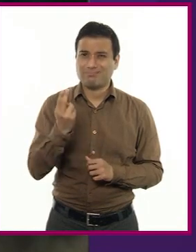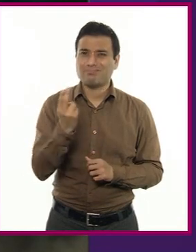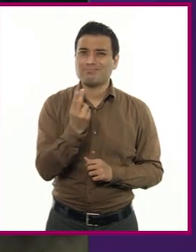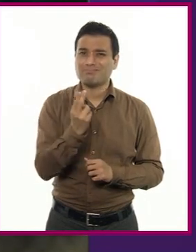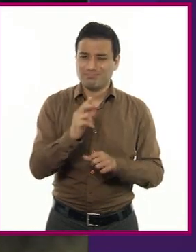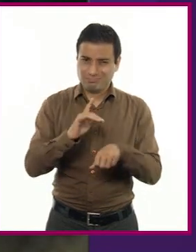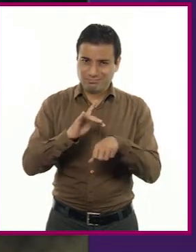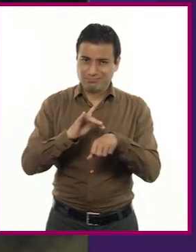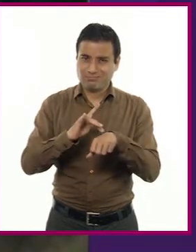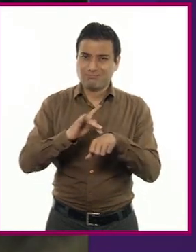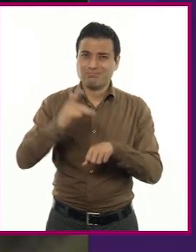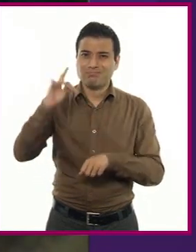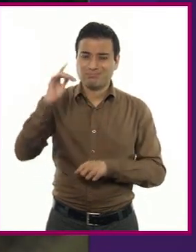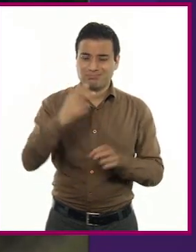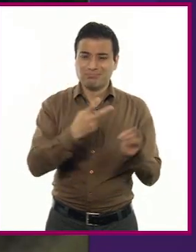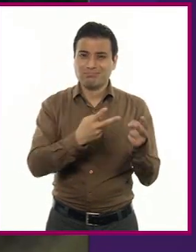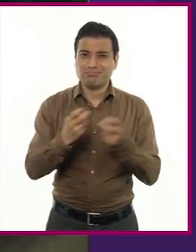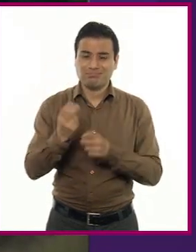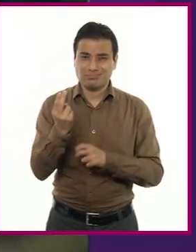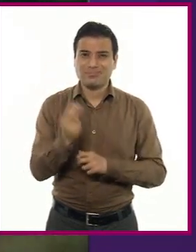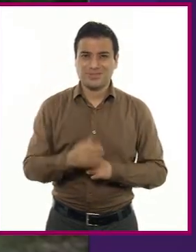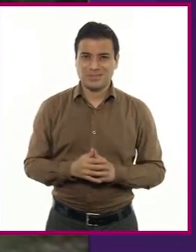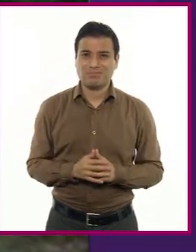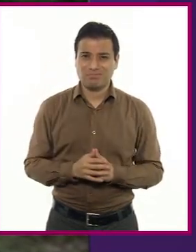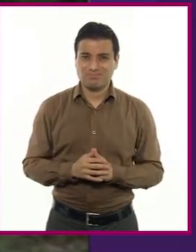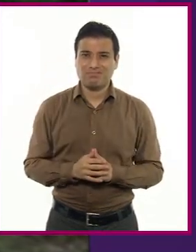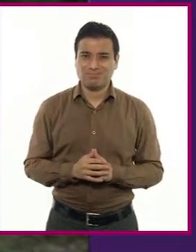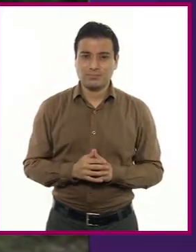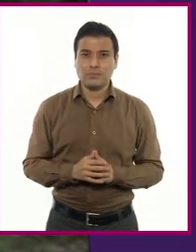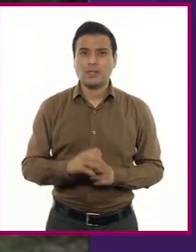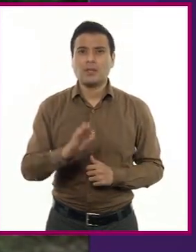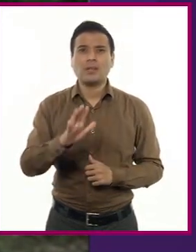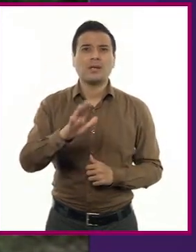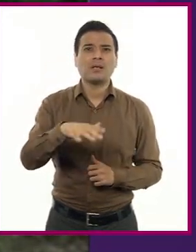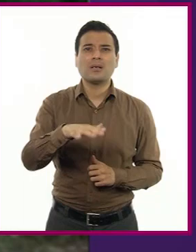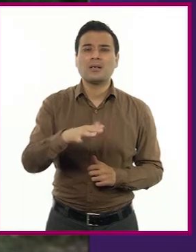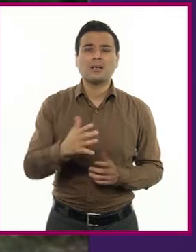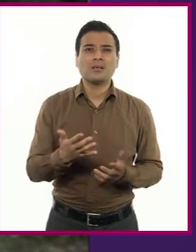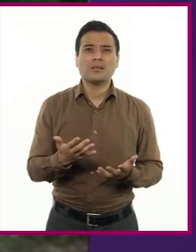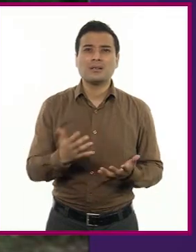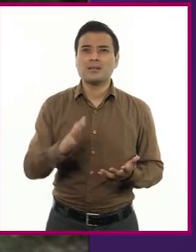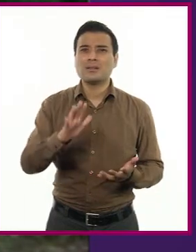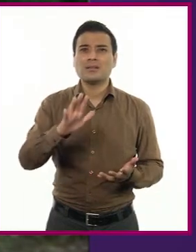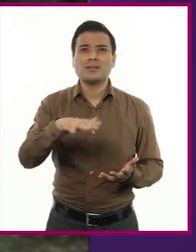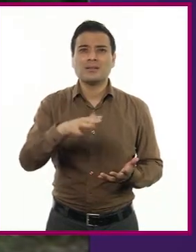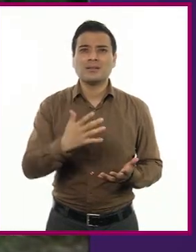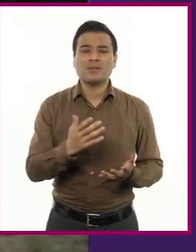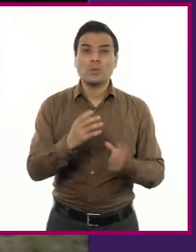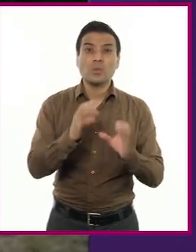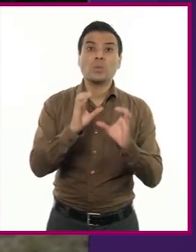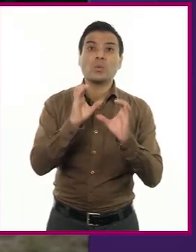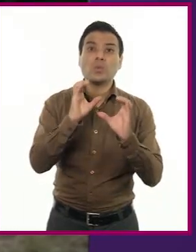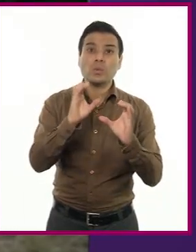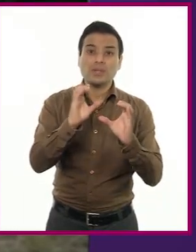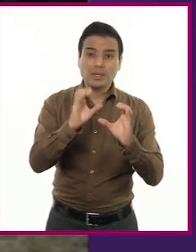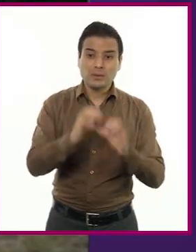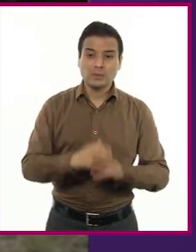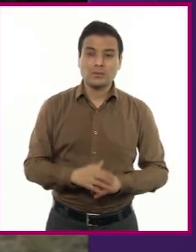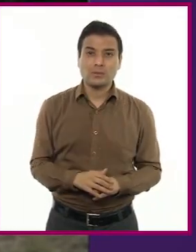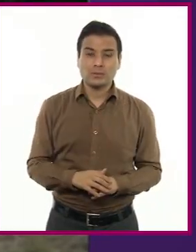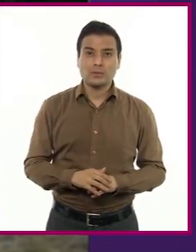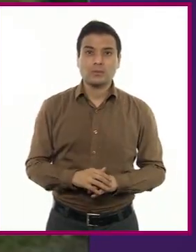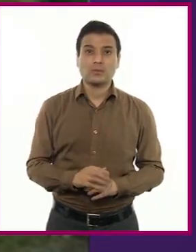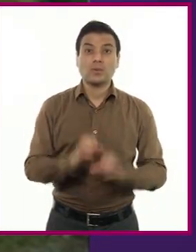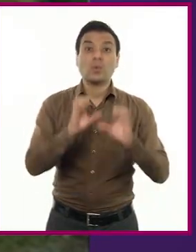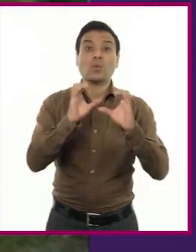stones. Please, go. Mark. Be careful! Let me get there.